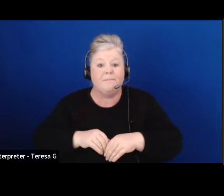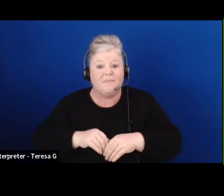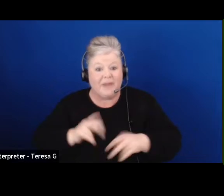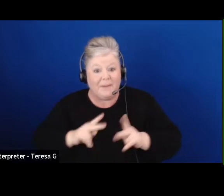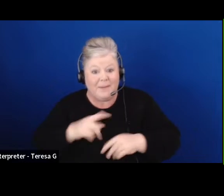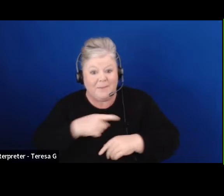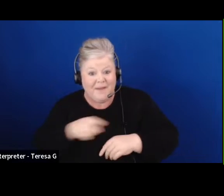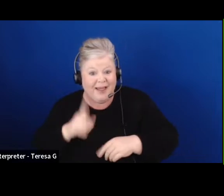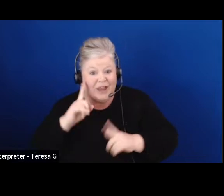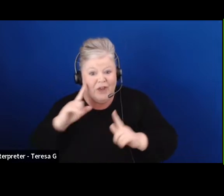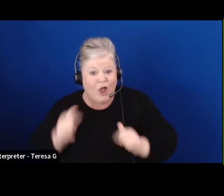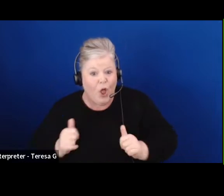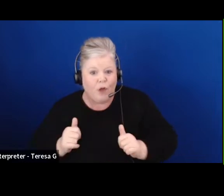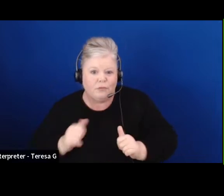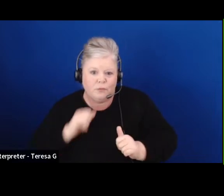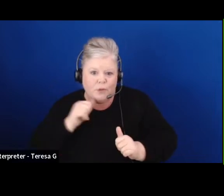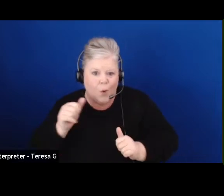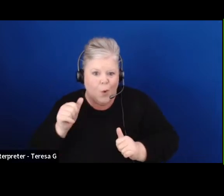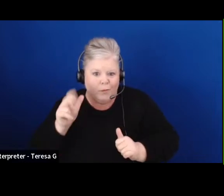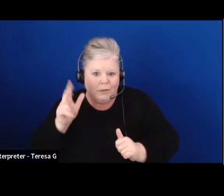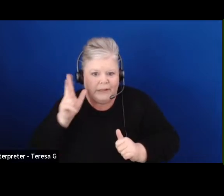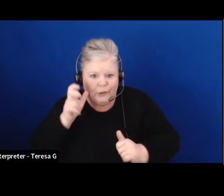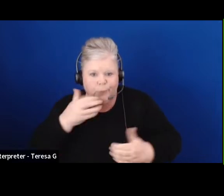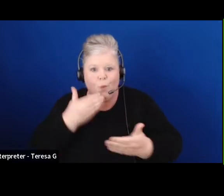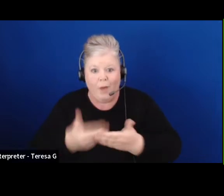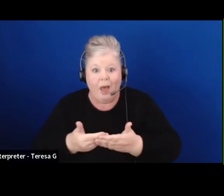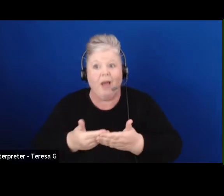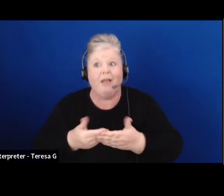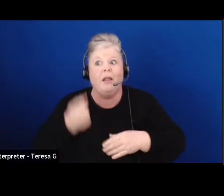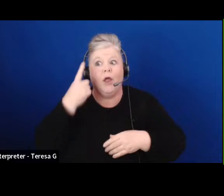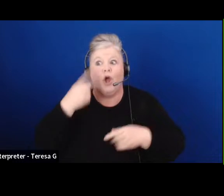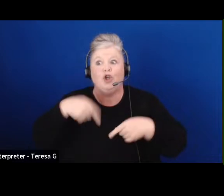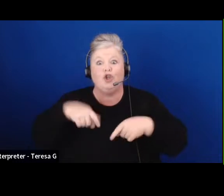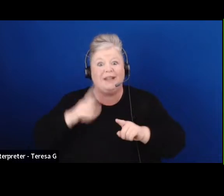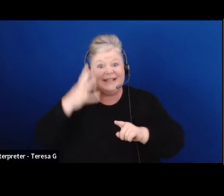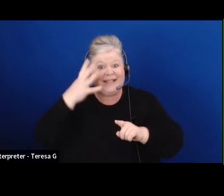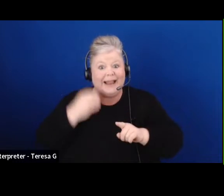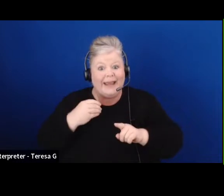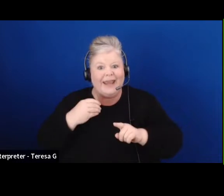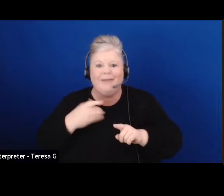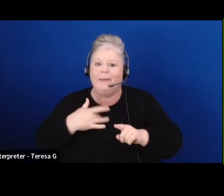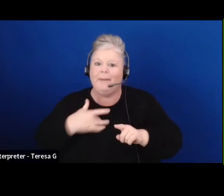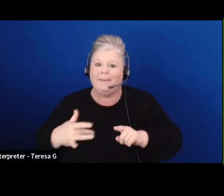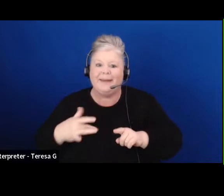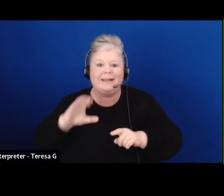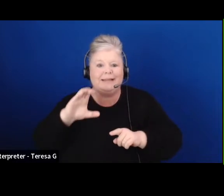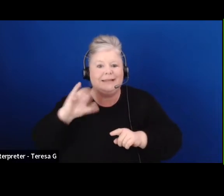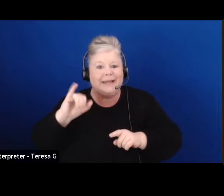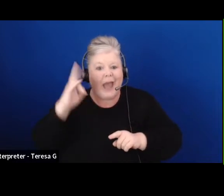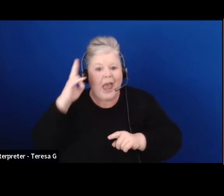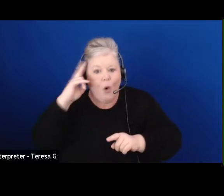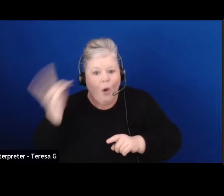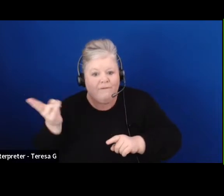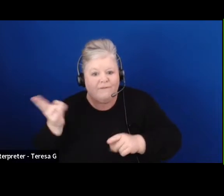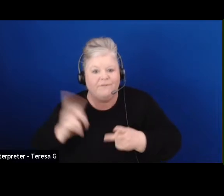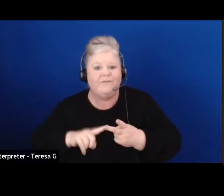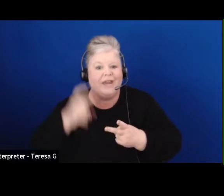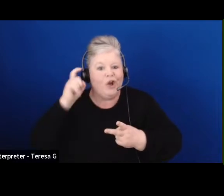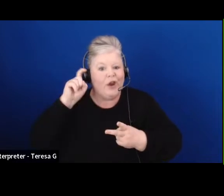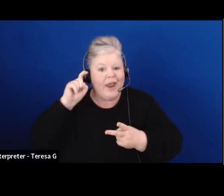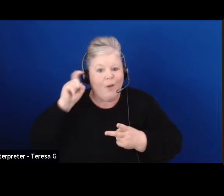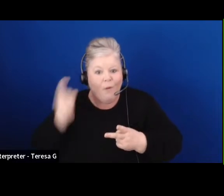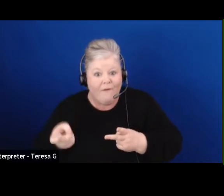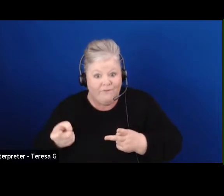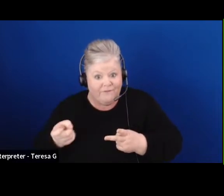hear very well, obviously. And when we're sleeping at night, we take off our cochlear implants and our hearing aids.